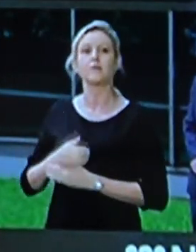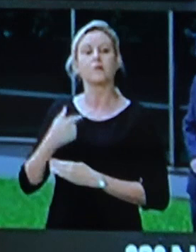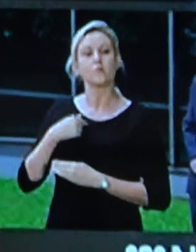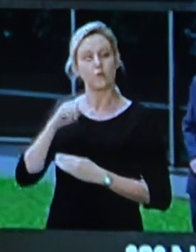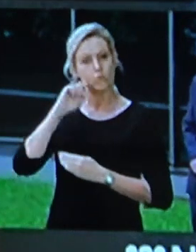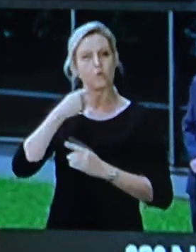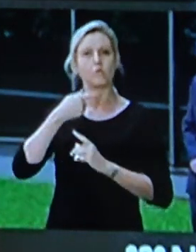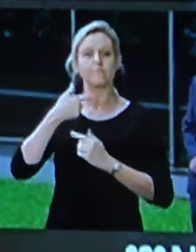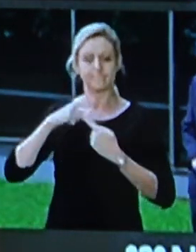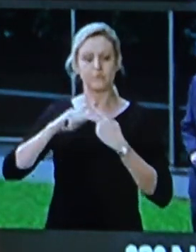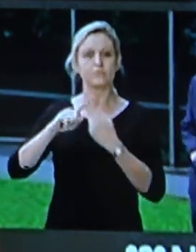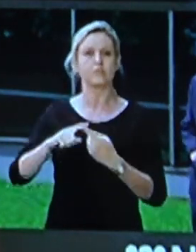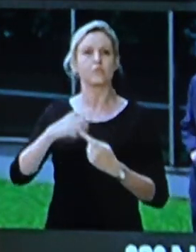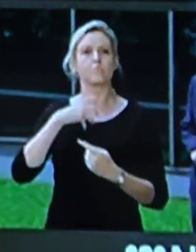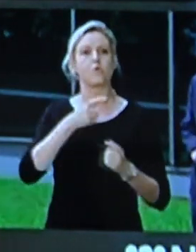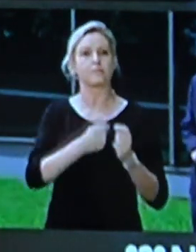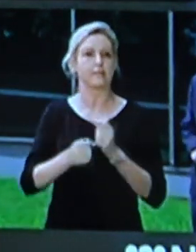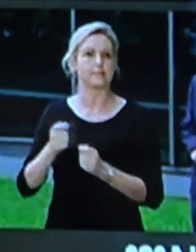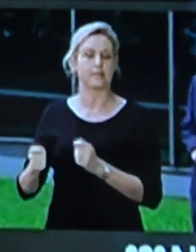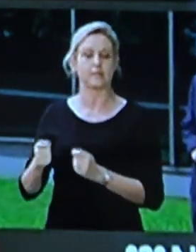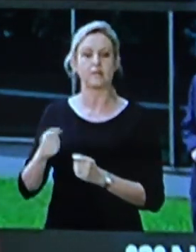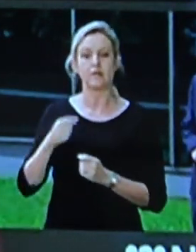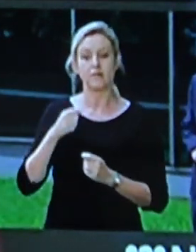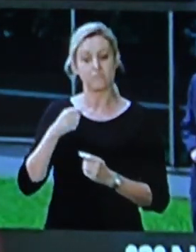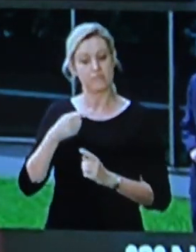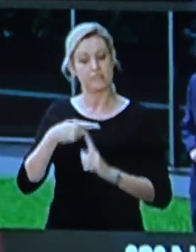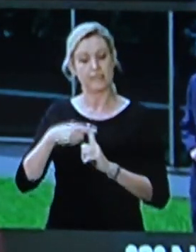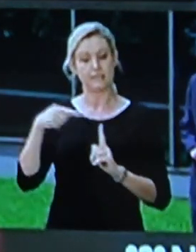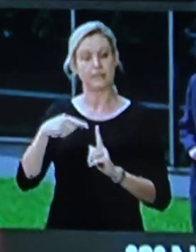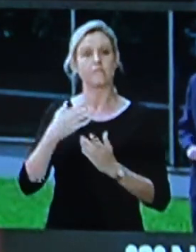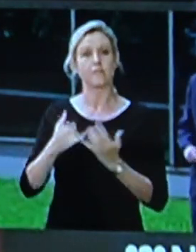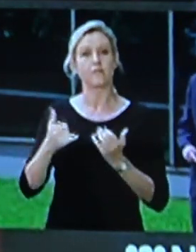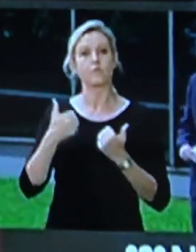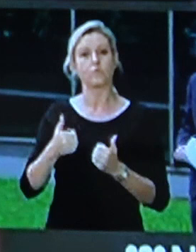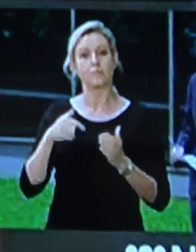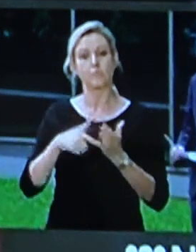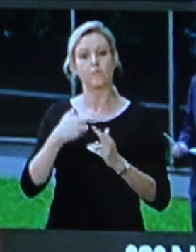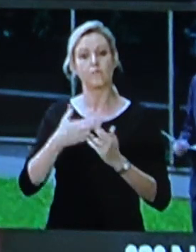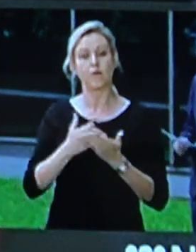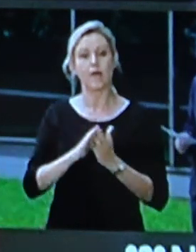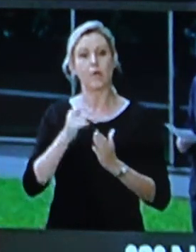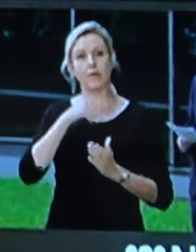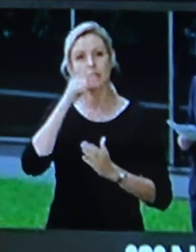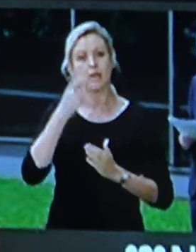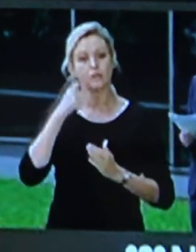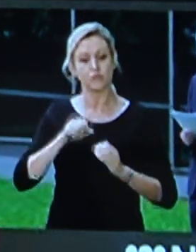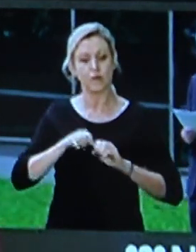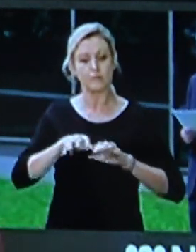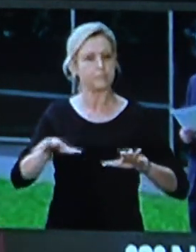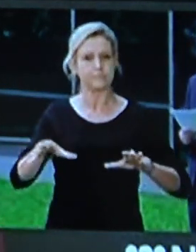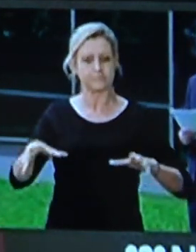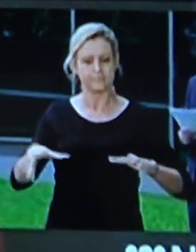testing regime. It's one of the things that's allowed us to make sure we try and contain the spread as much as we can, and that's